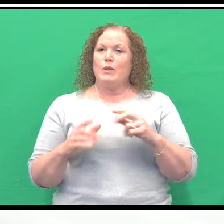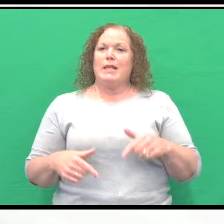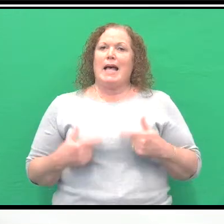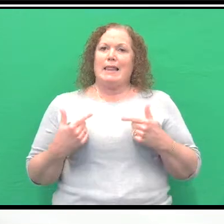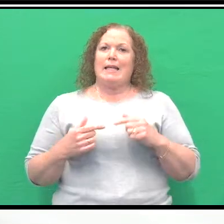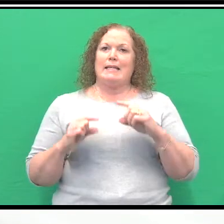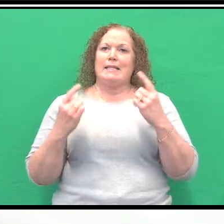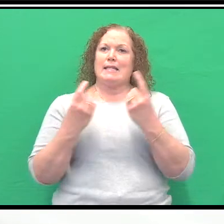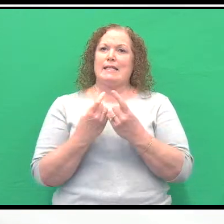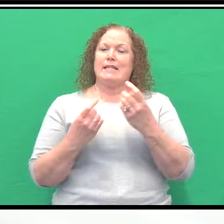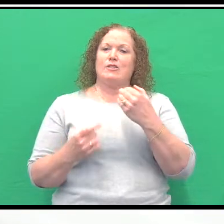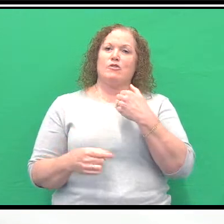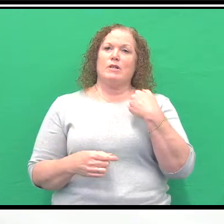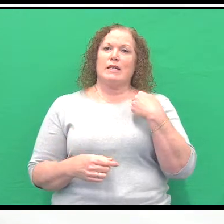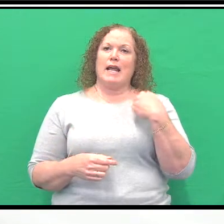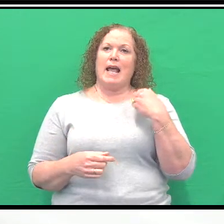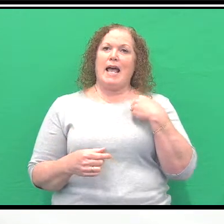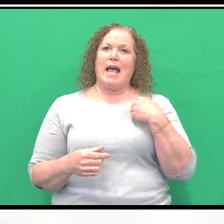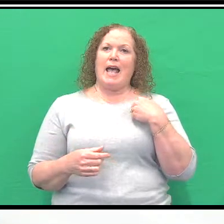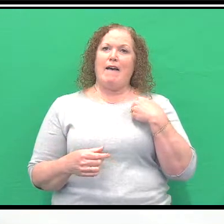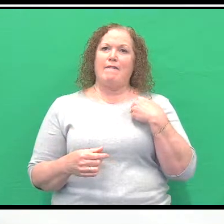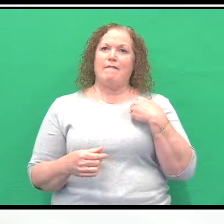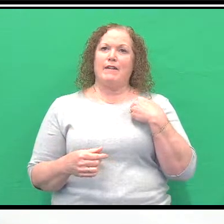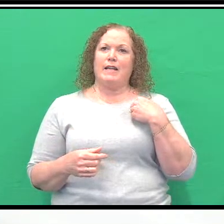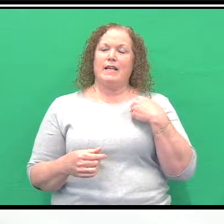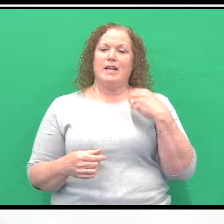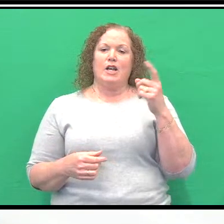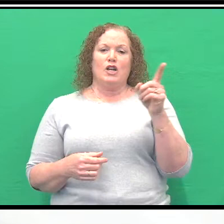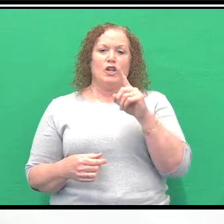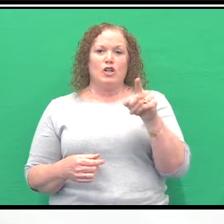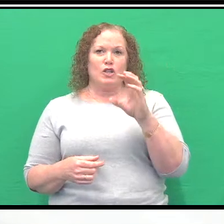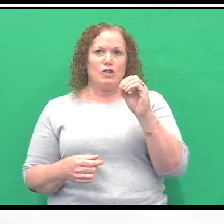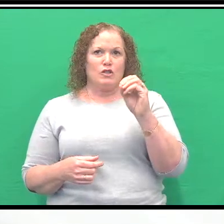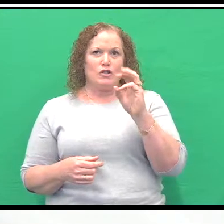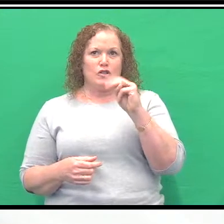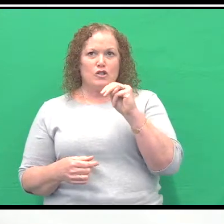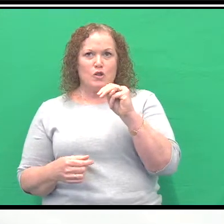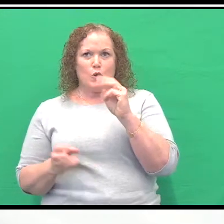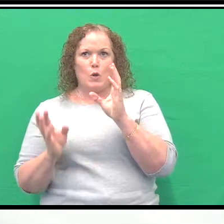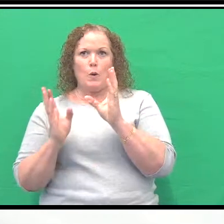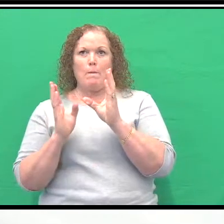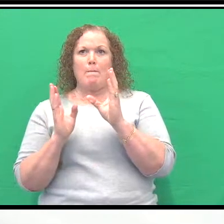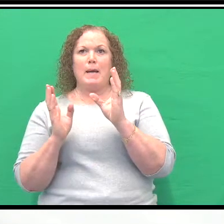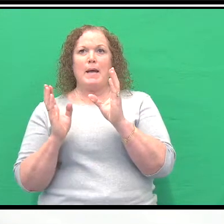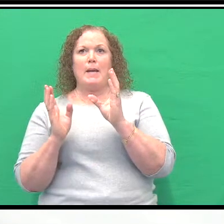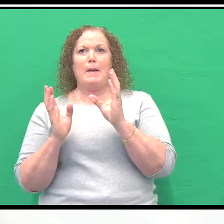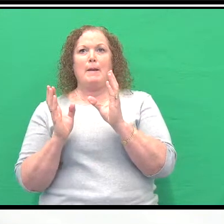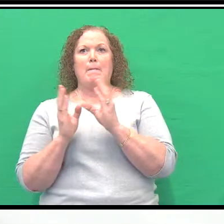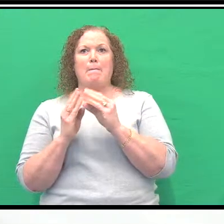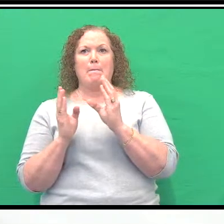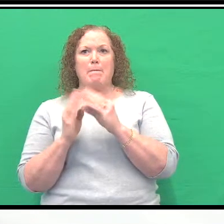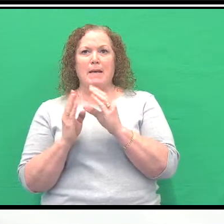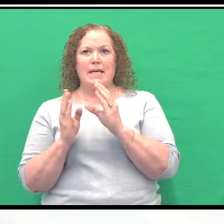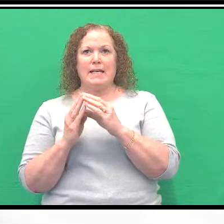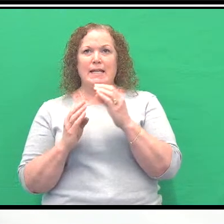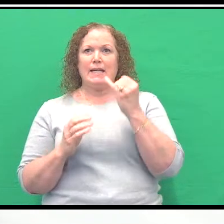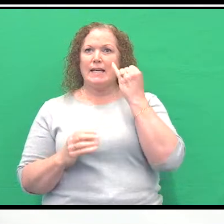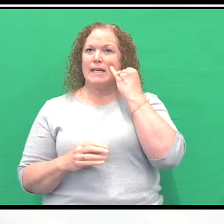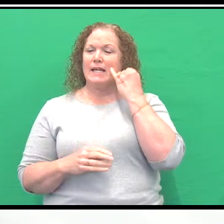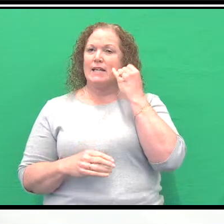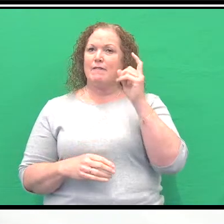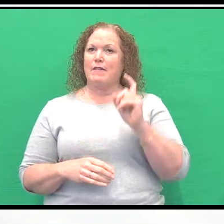us if we needed to go back to a Zoom board meeting, which I know January's numbers were making everyone